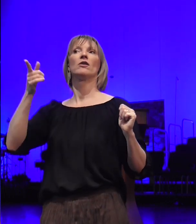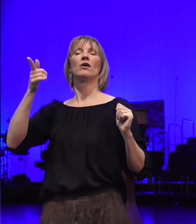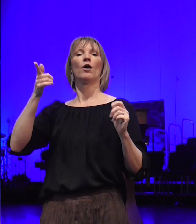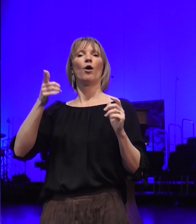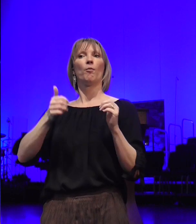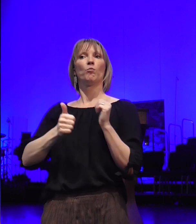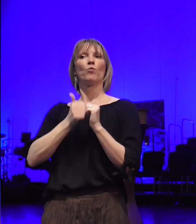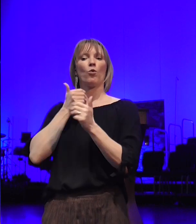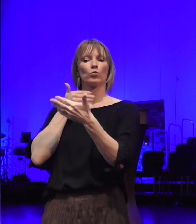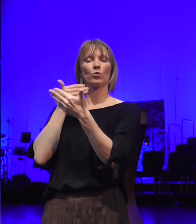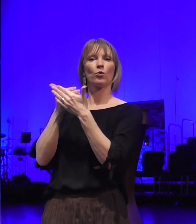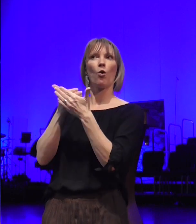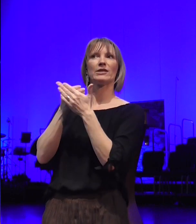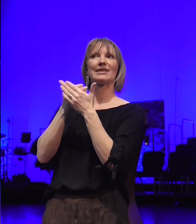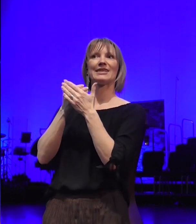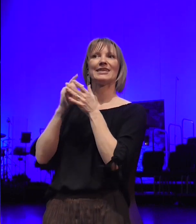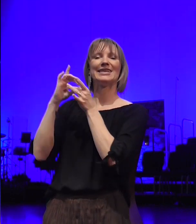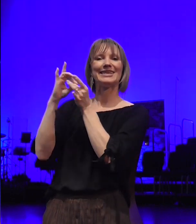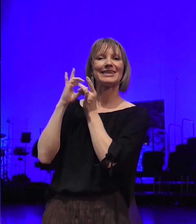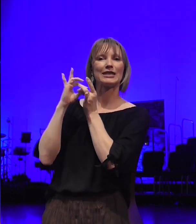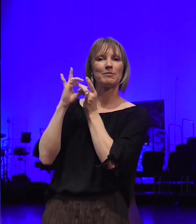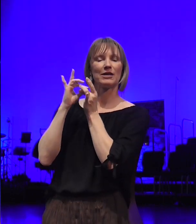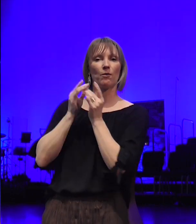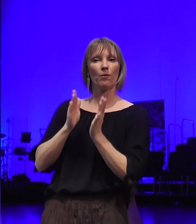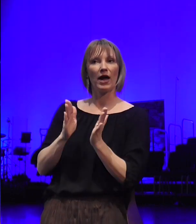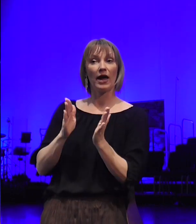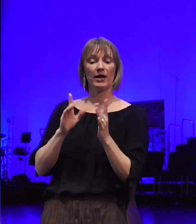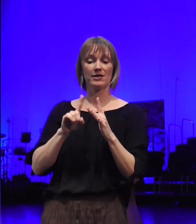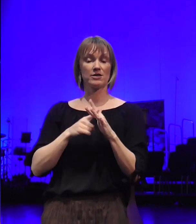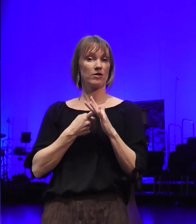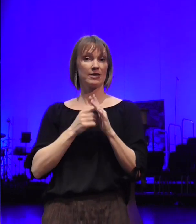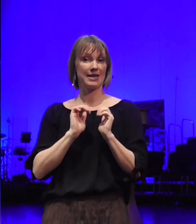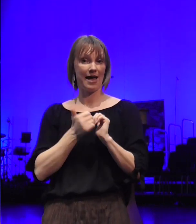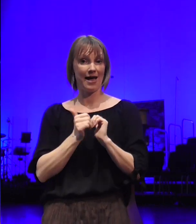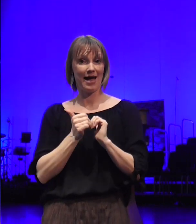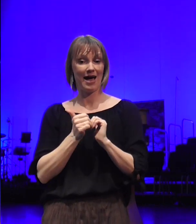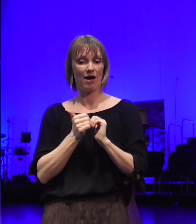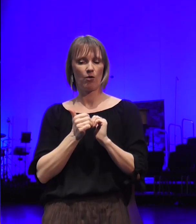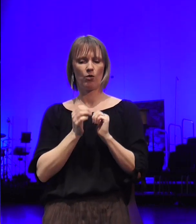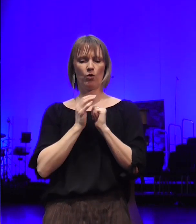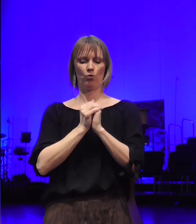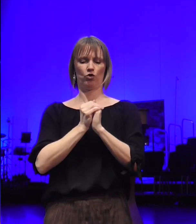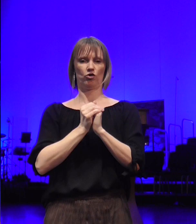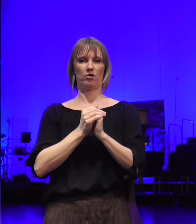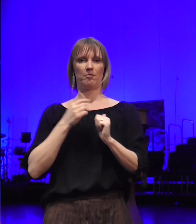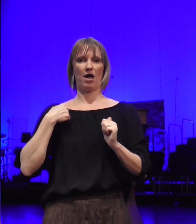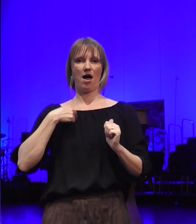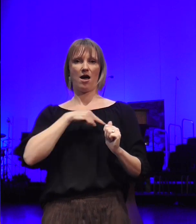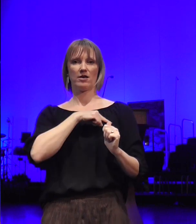intimate form. And it starts with worship of us,